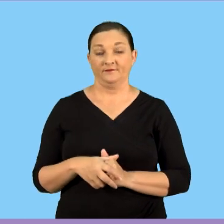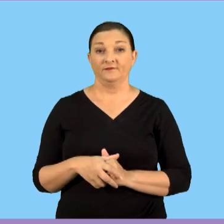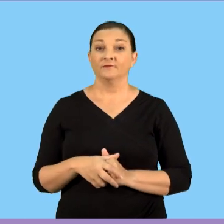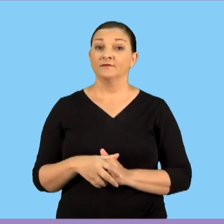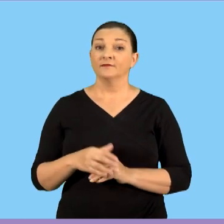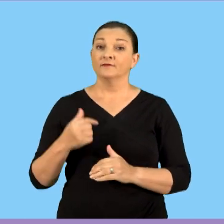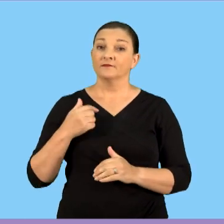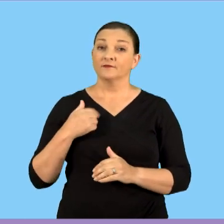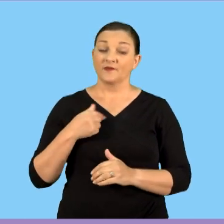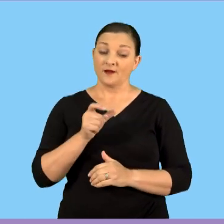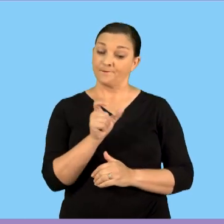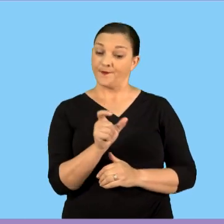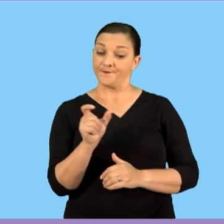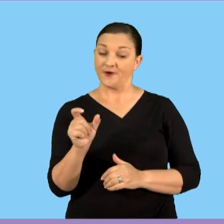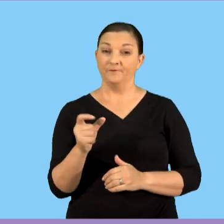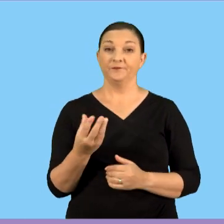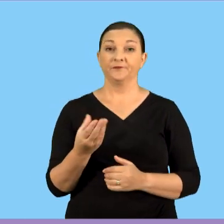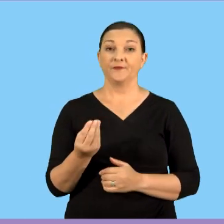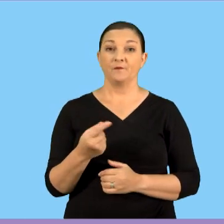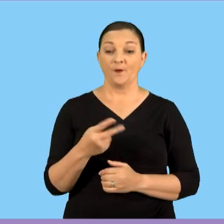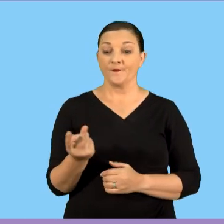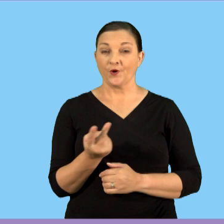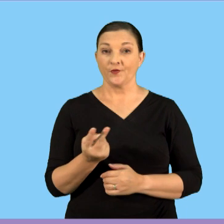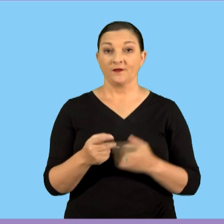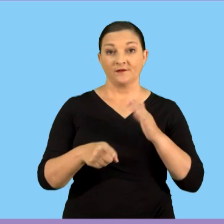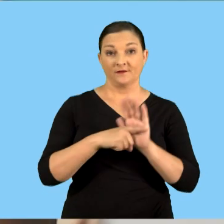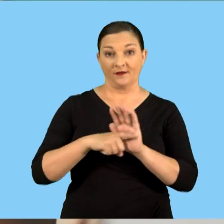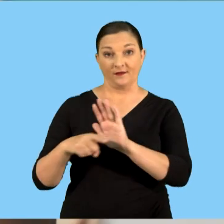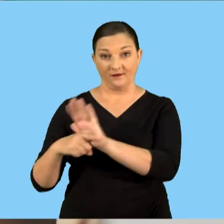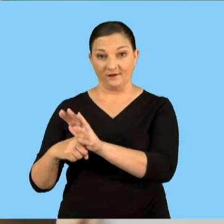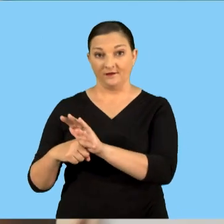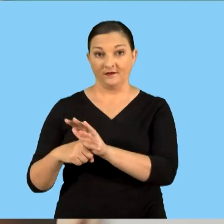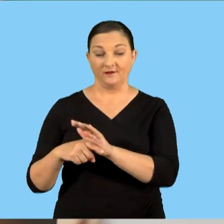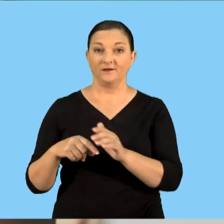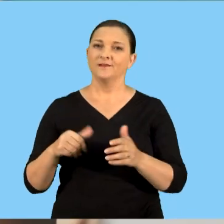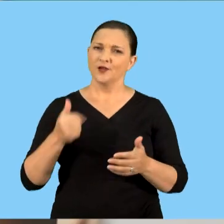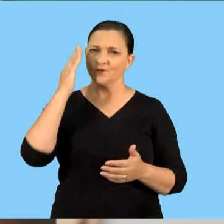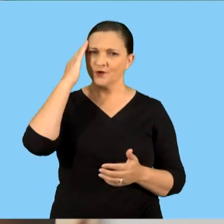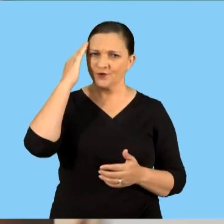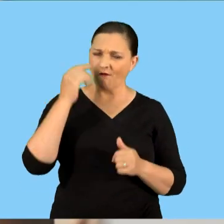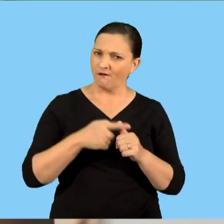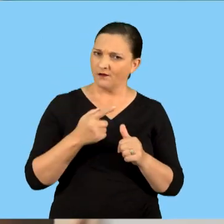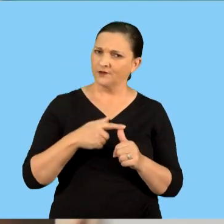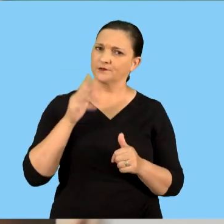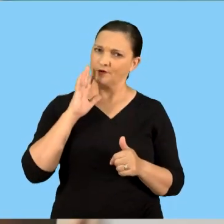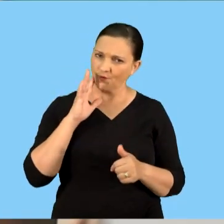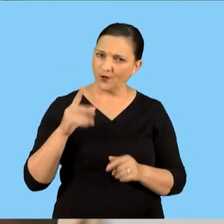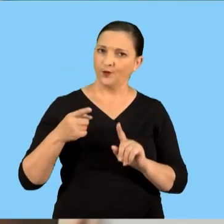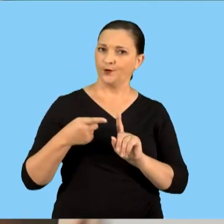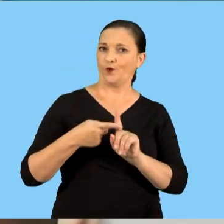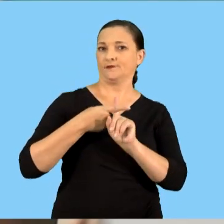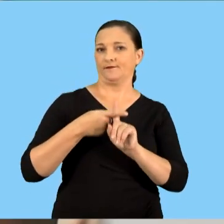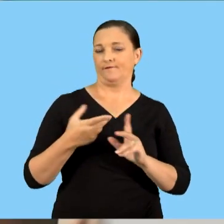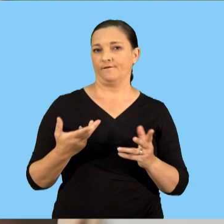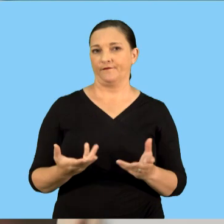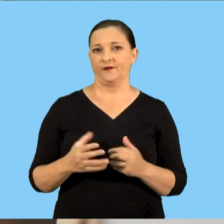1. And because I am dividing two negative numbers, this means that my answer is going to be positive. So we